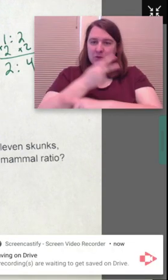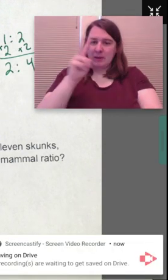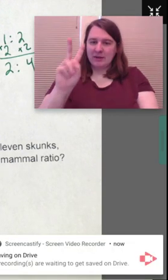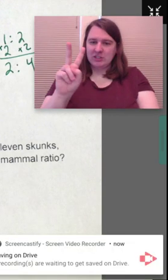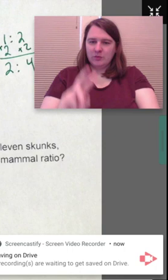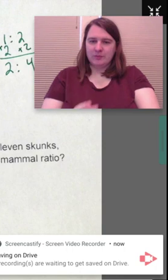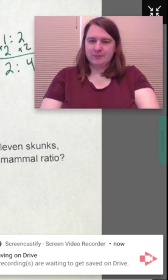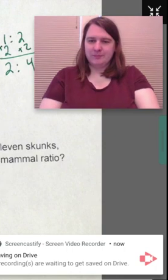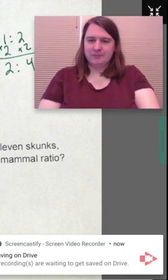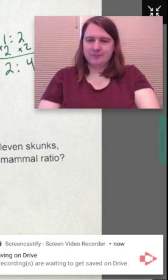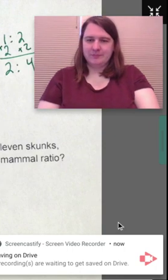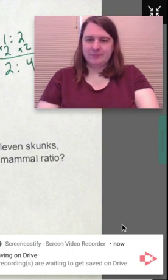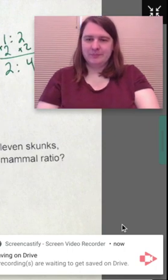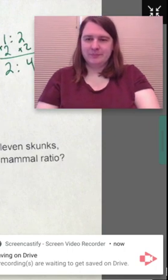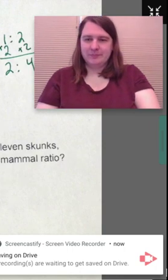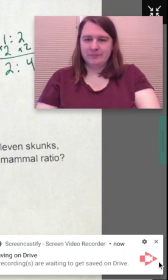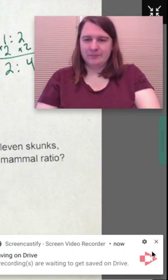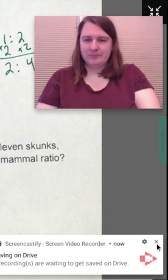Multiply by 2.